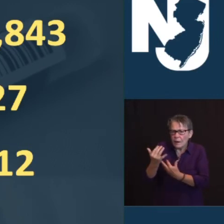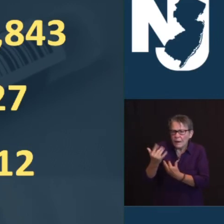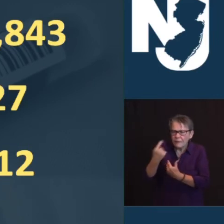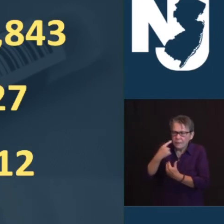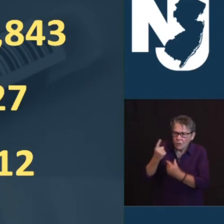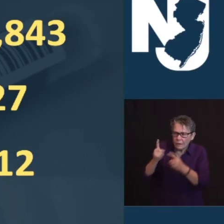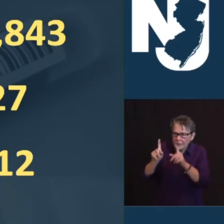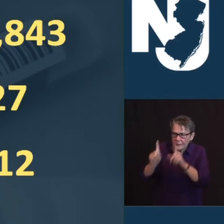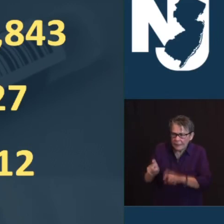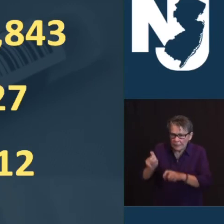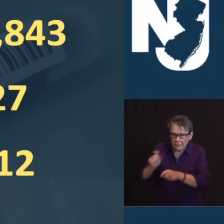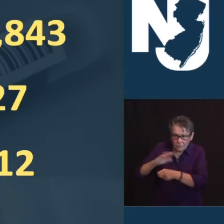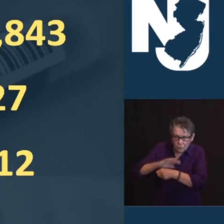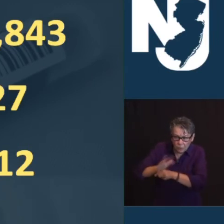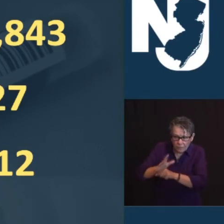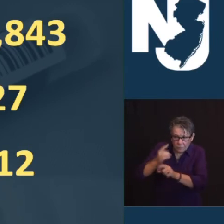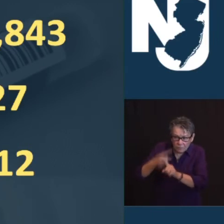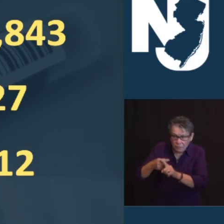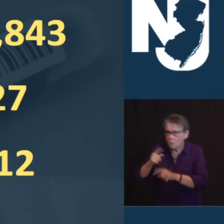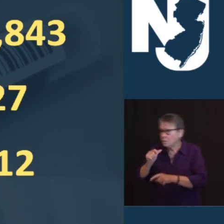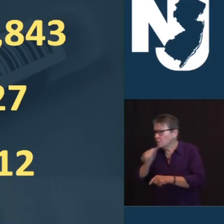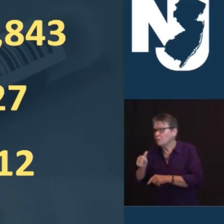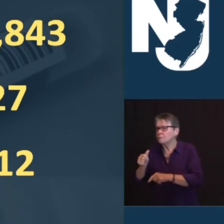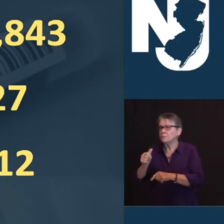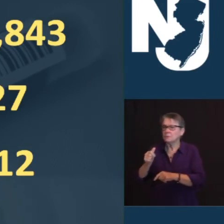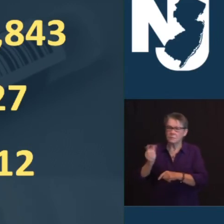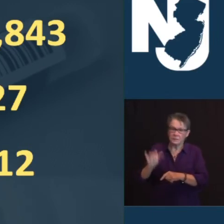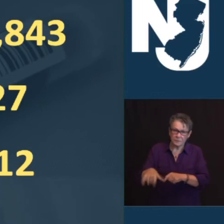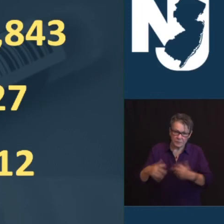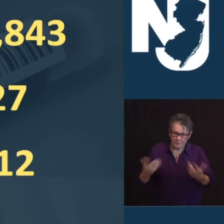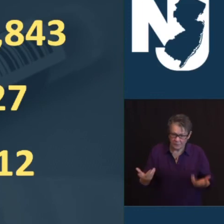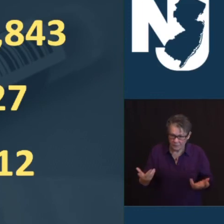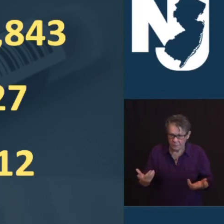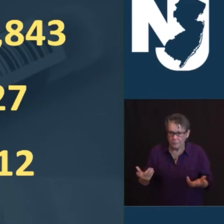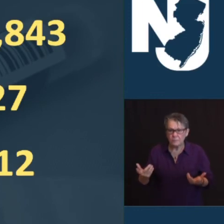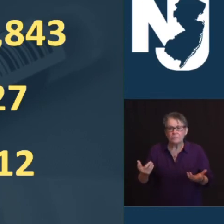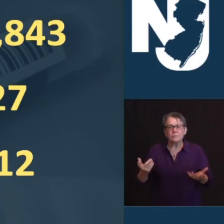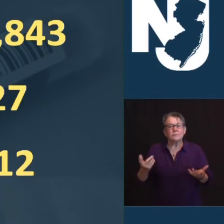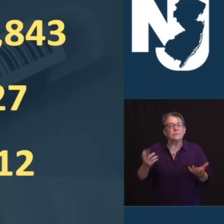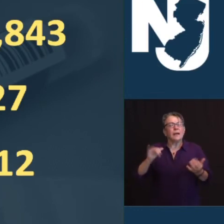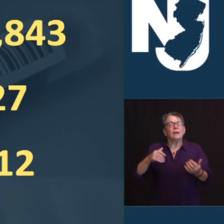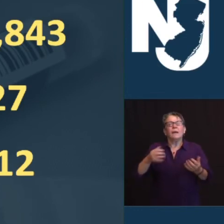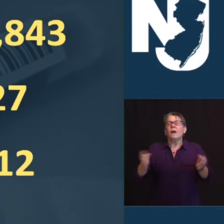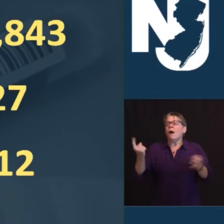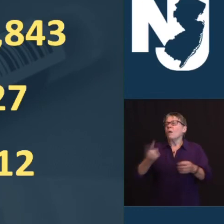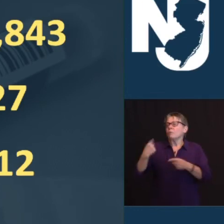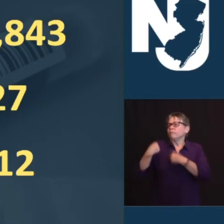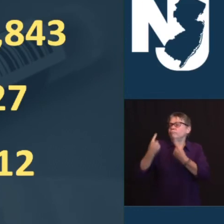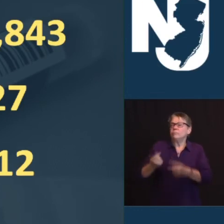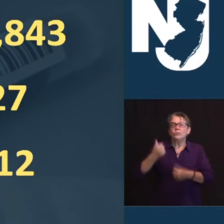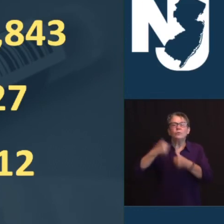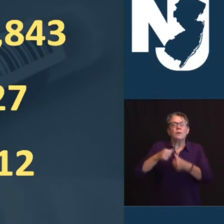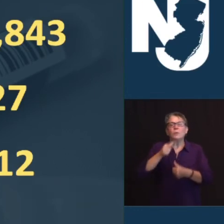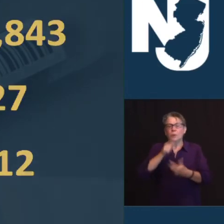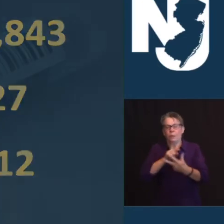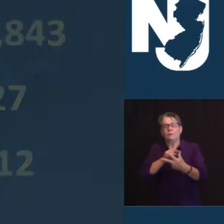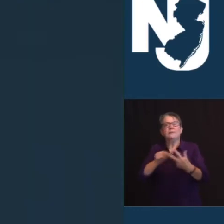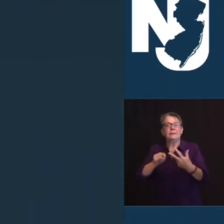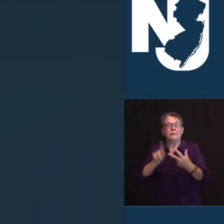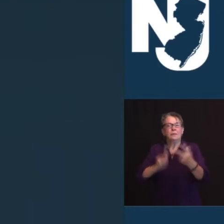deaths. As we do every time we come together, Pat, let's remember 3 more of the blessed souls we have lost. We